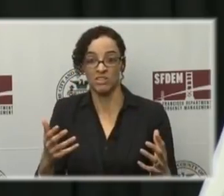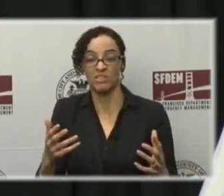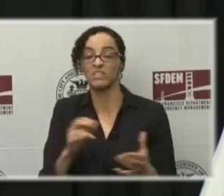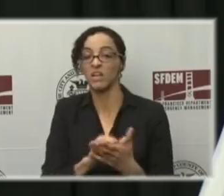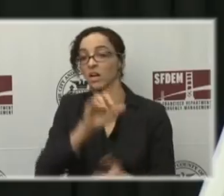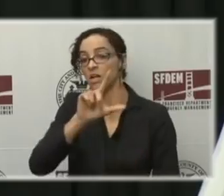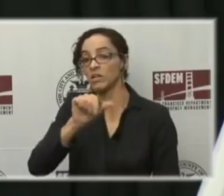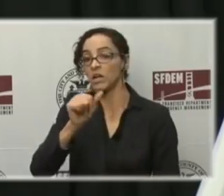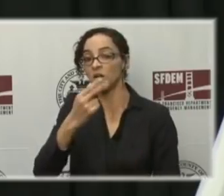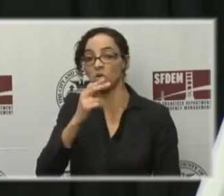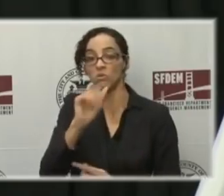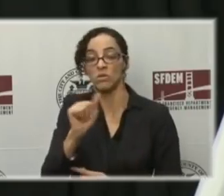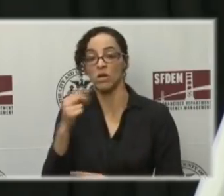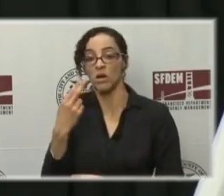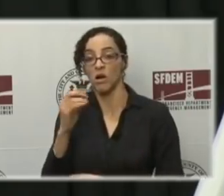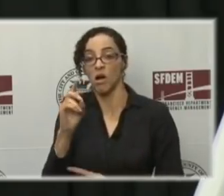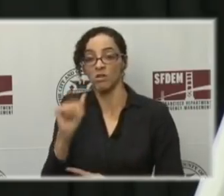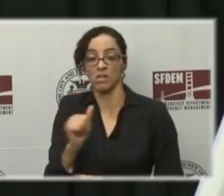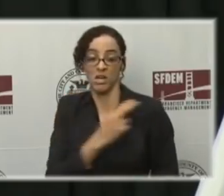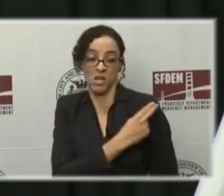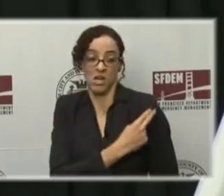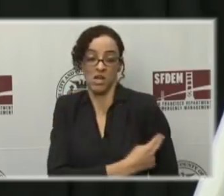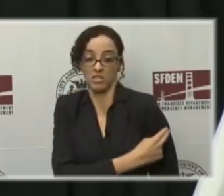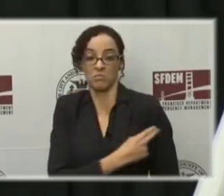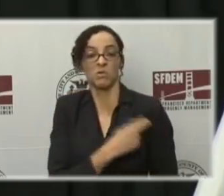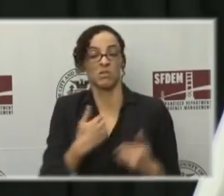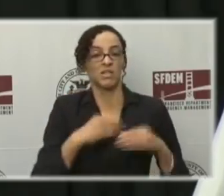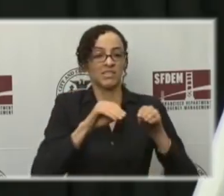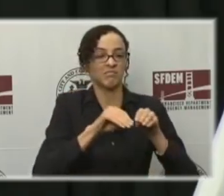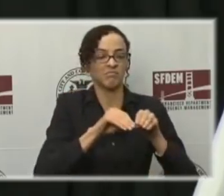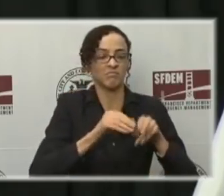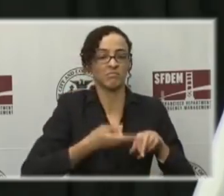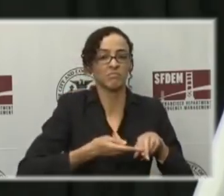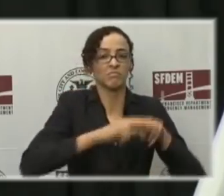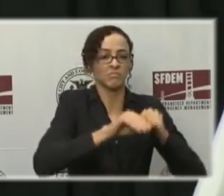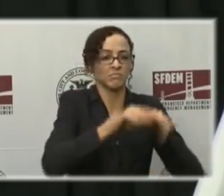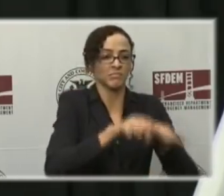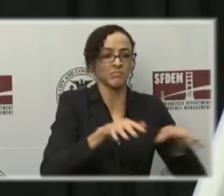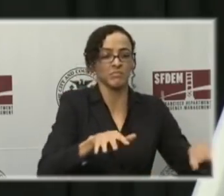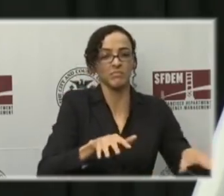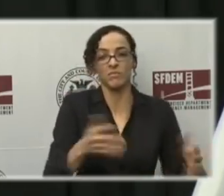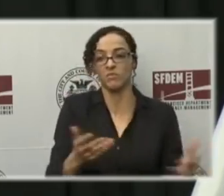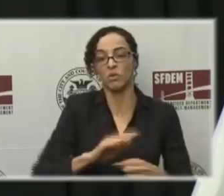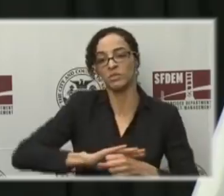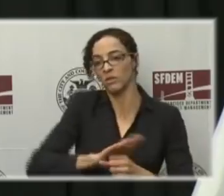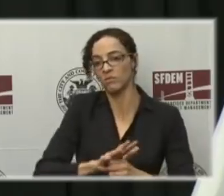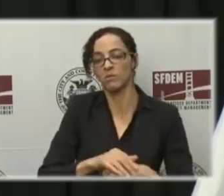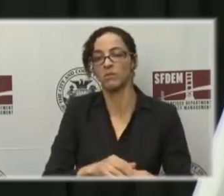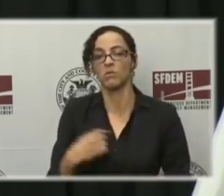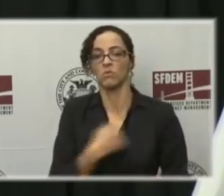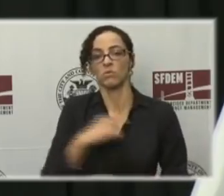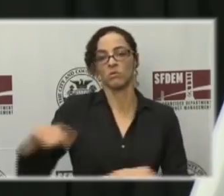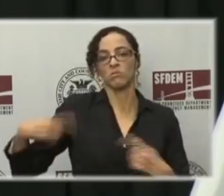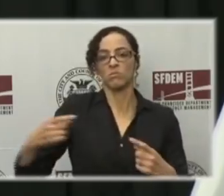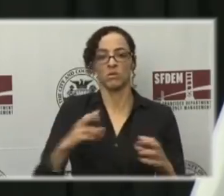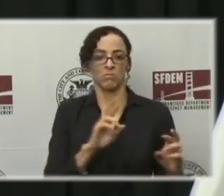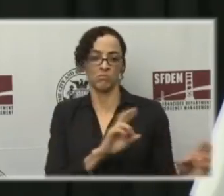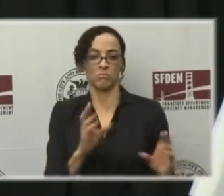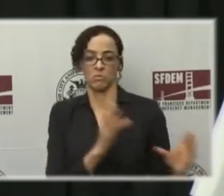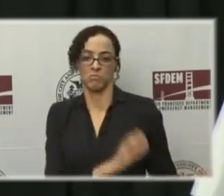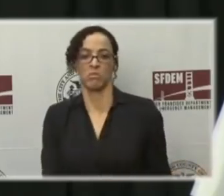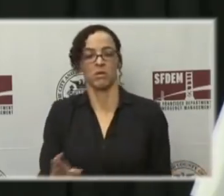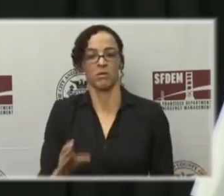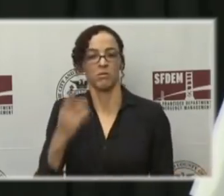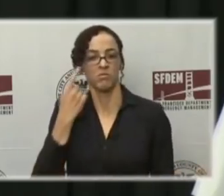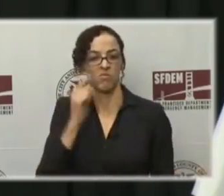outbreak of coronavirus. We've prepared for this since the very start of our city's response to the